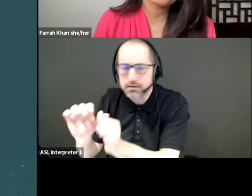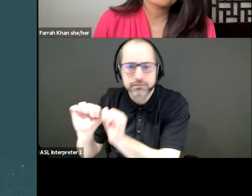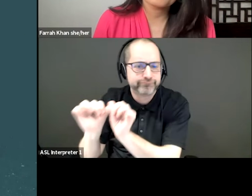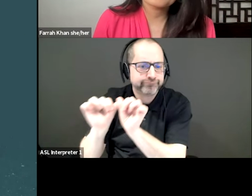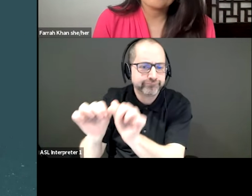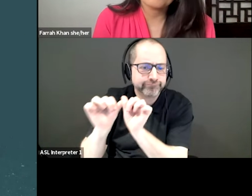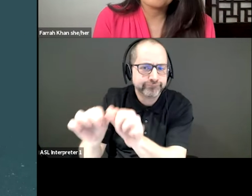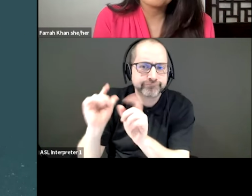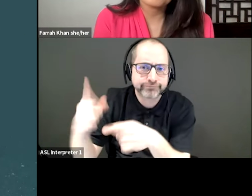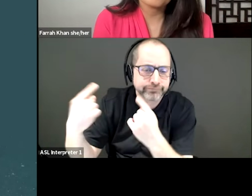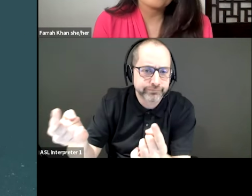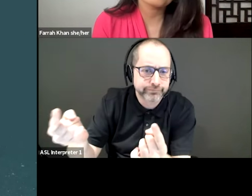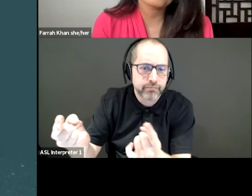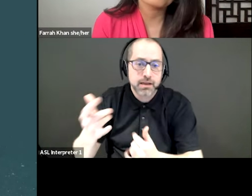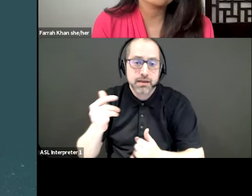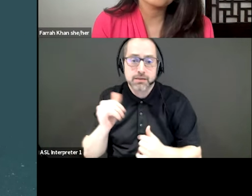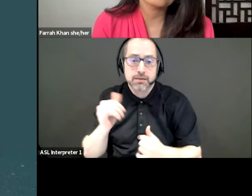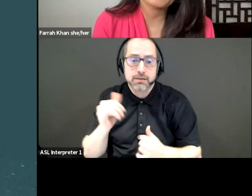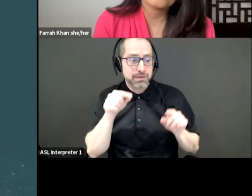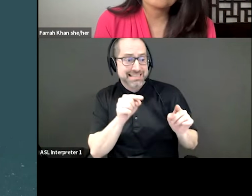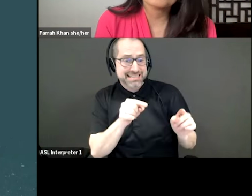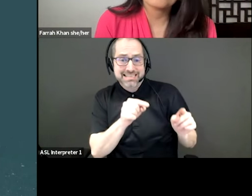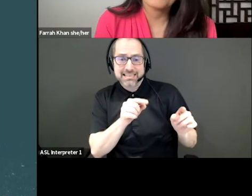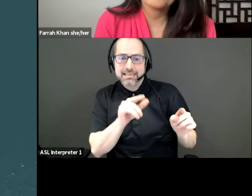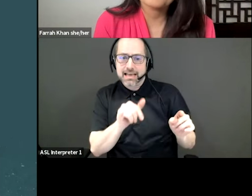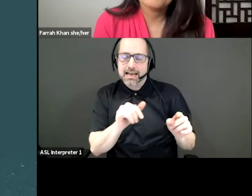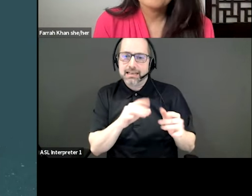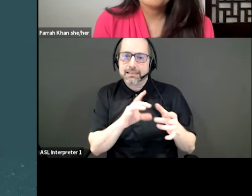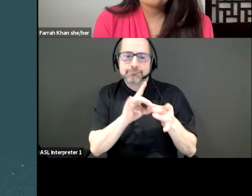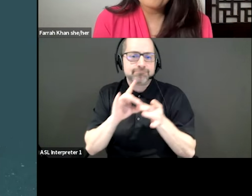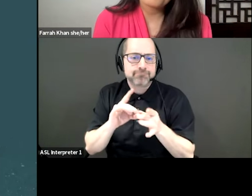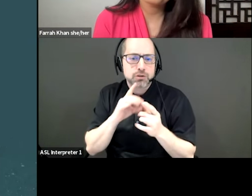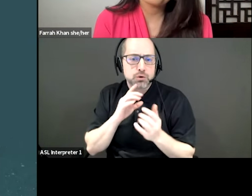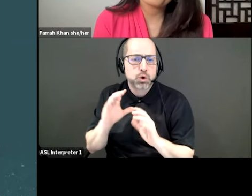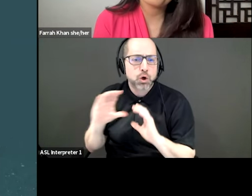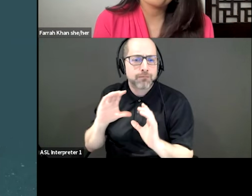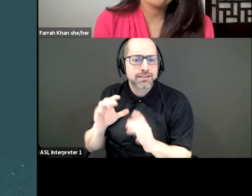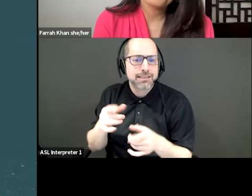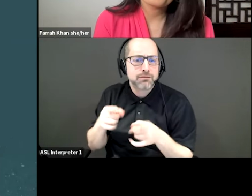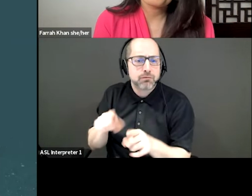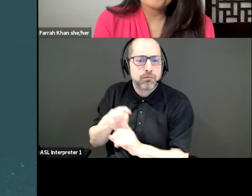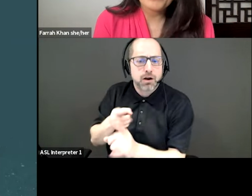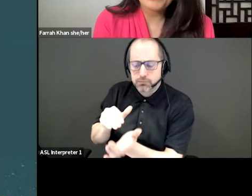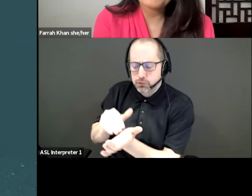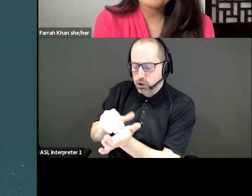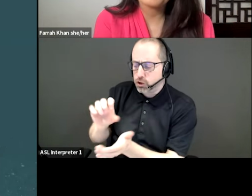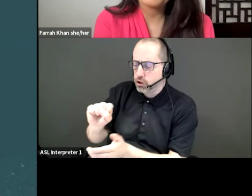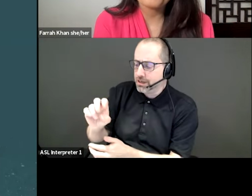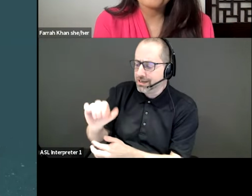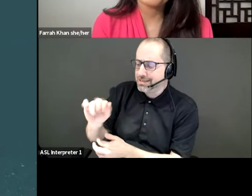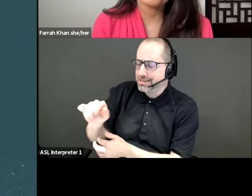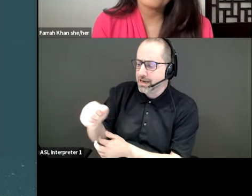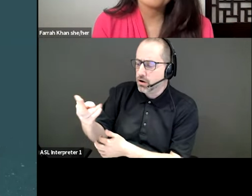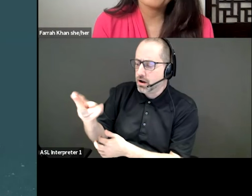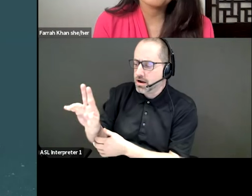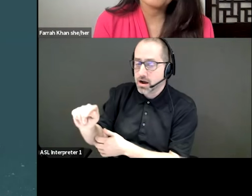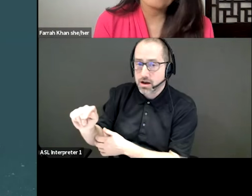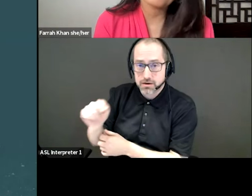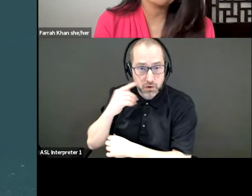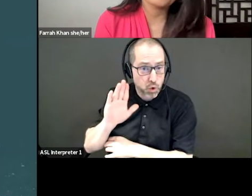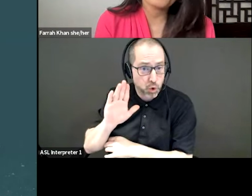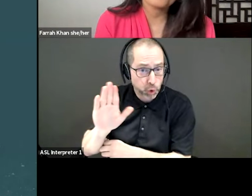us, and it's done by, it's a part of a conversation by Dr. Sarah Hunt. And if you haven't heard her podcast interview where she talks